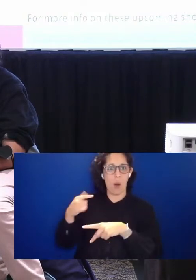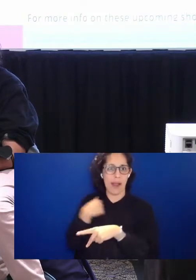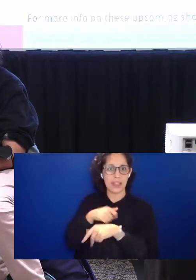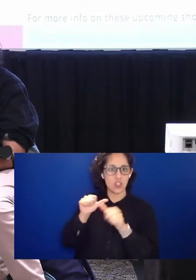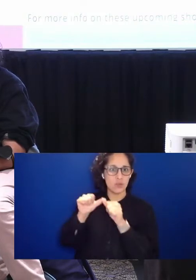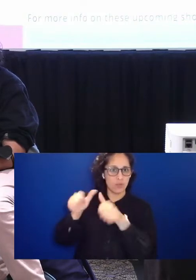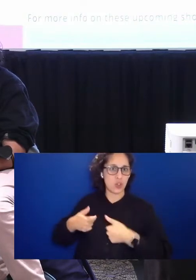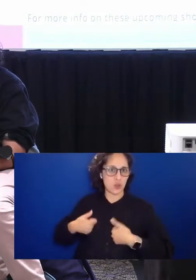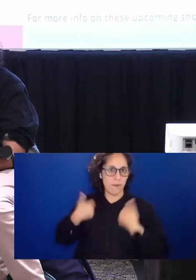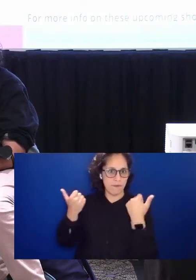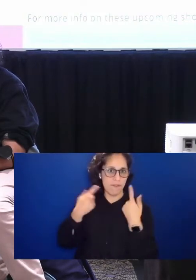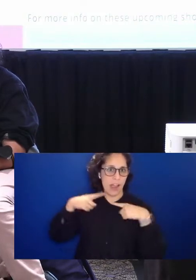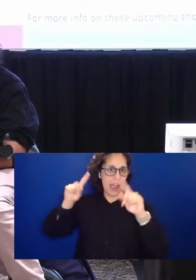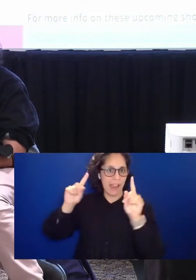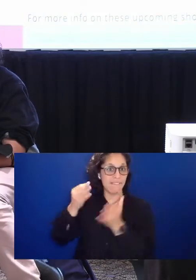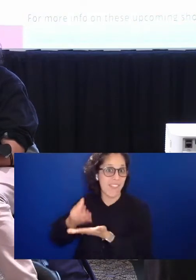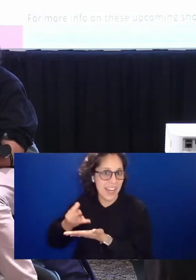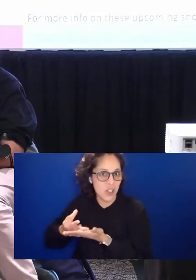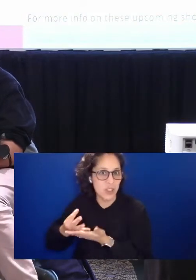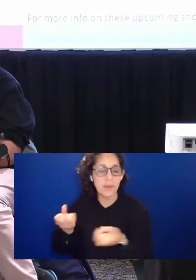lot of people are working to remedy.